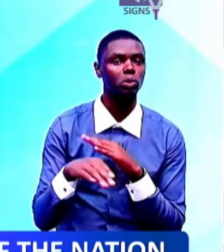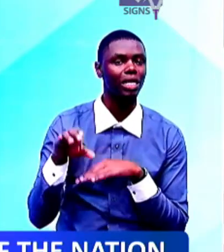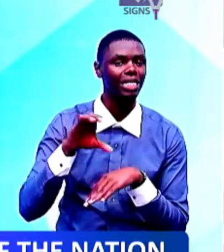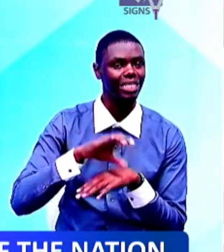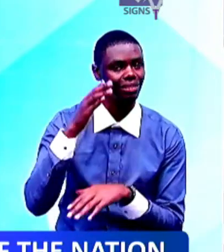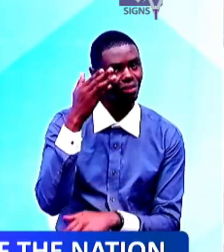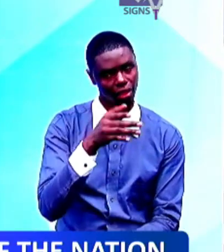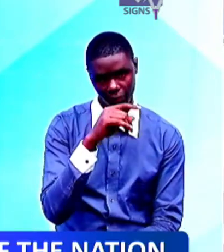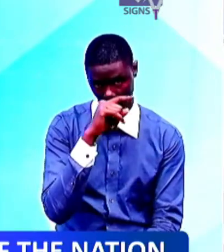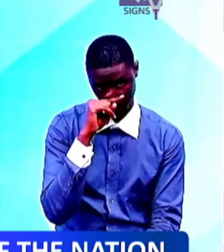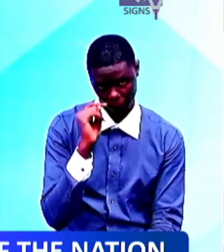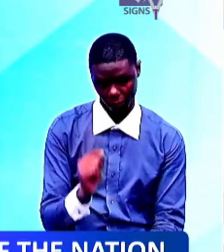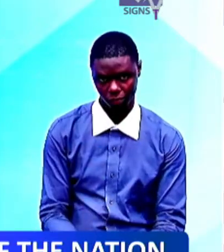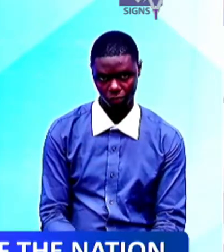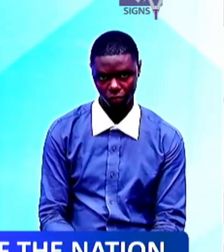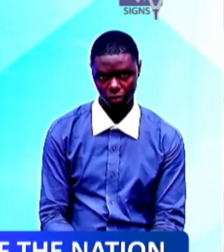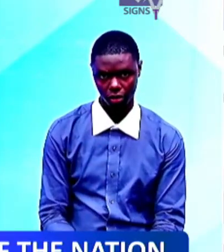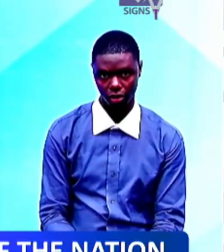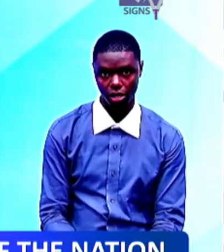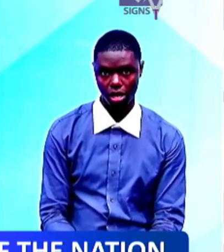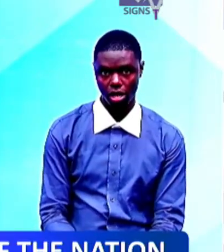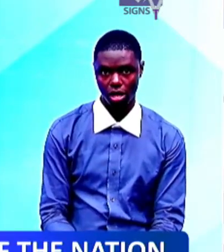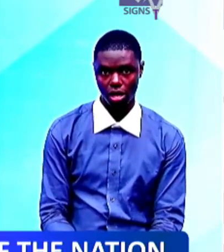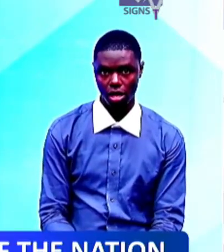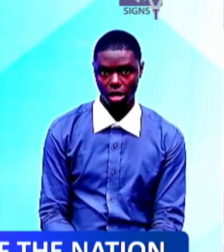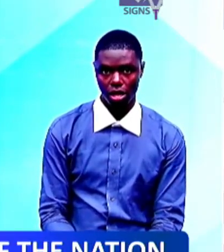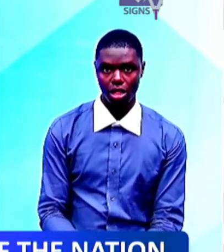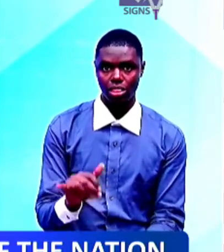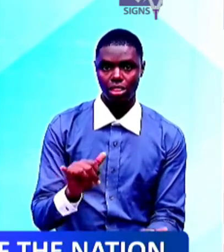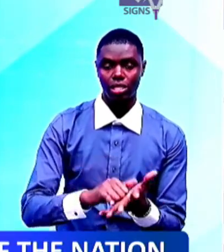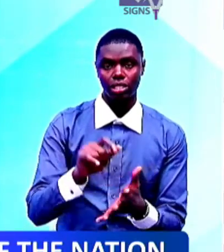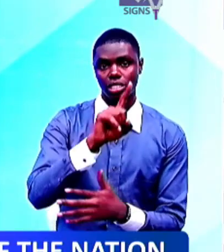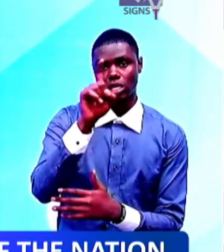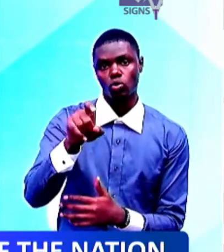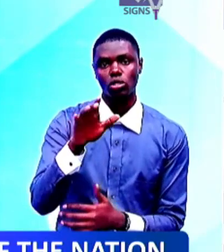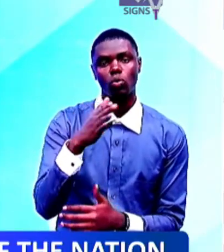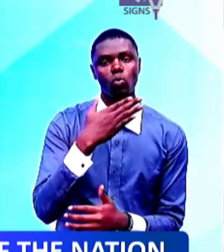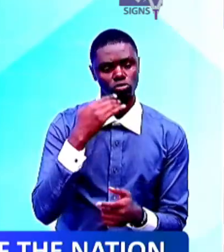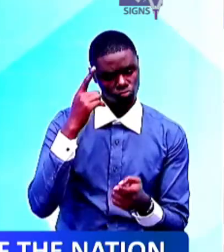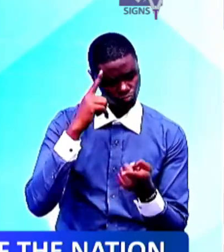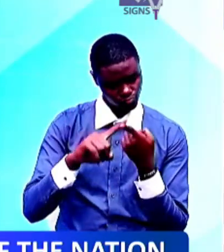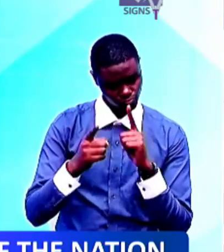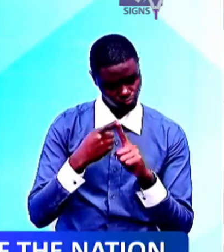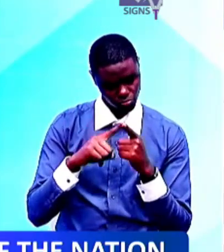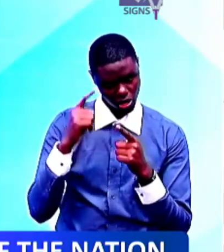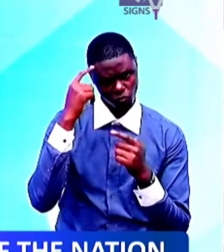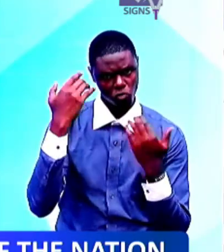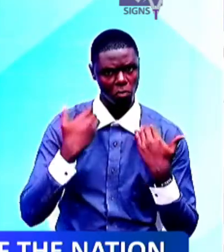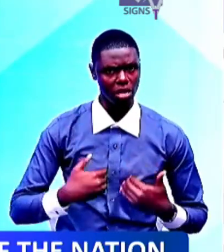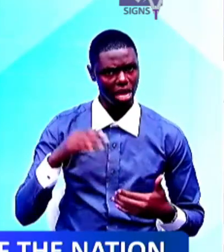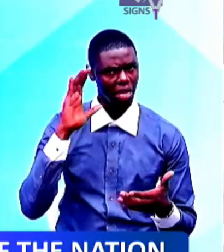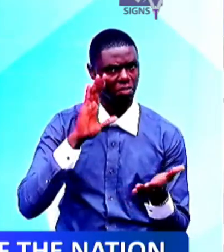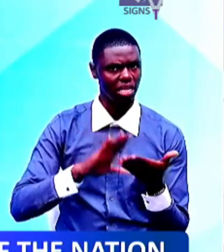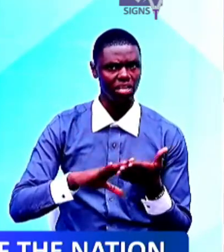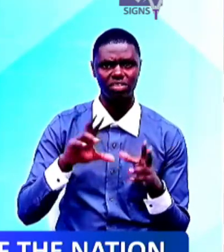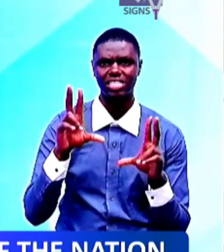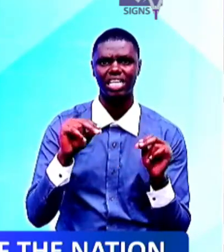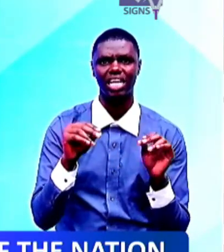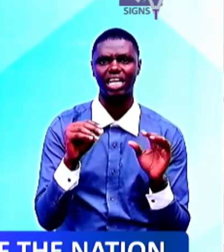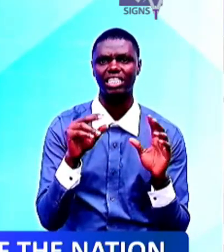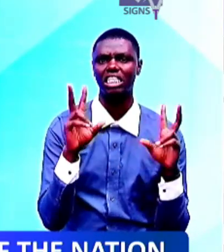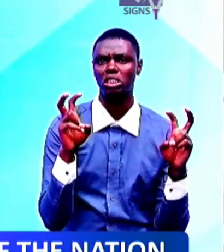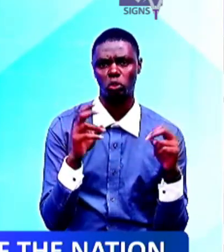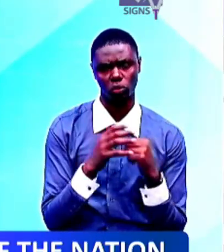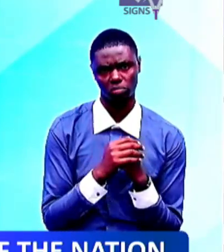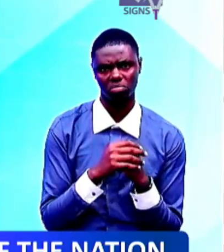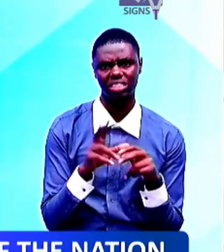there? All right? And that is a question that I want you to ponder about, because for me, I believe it is a non-issue. True. All